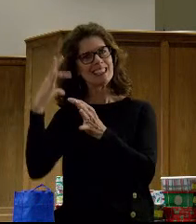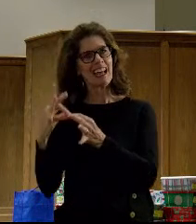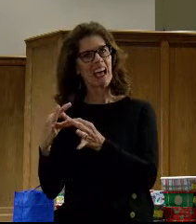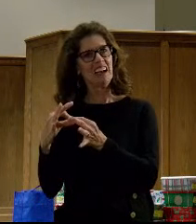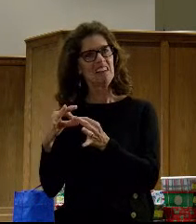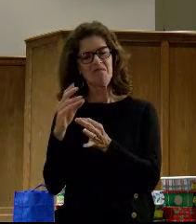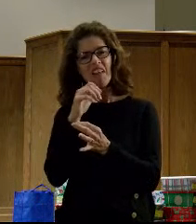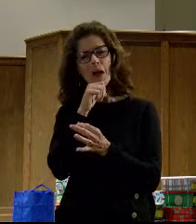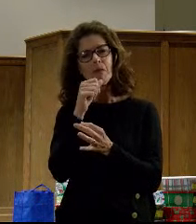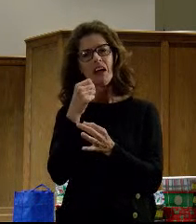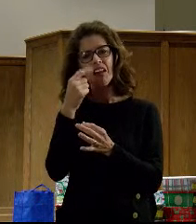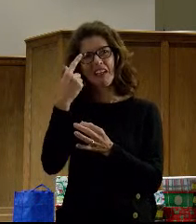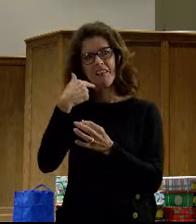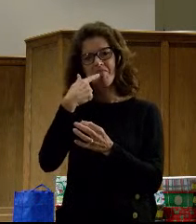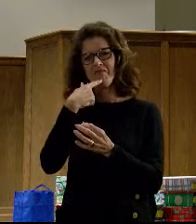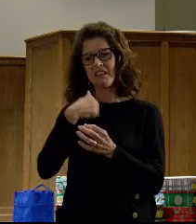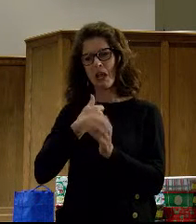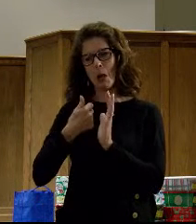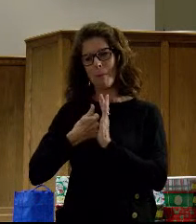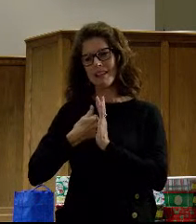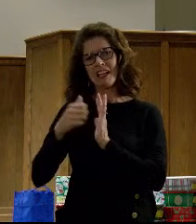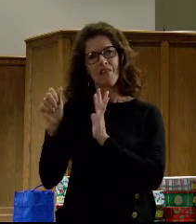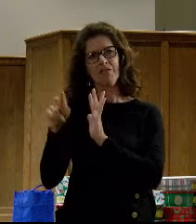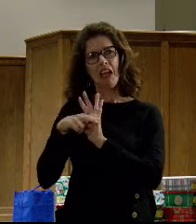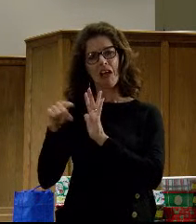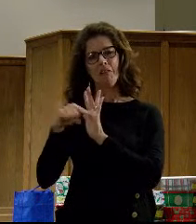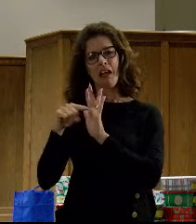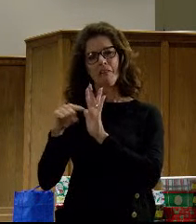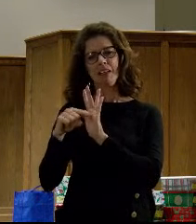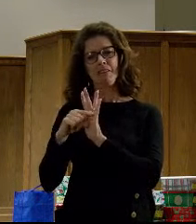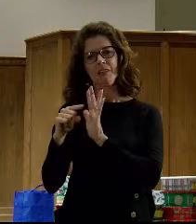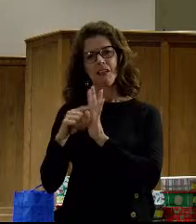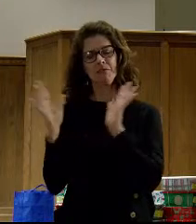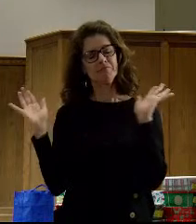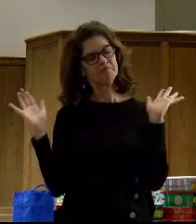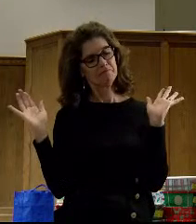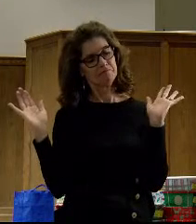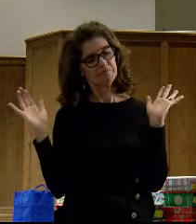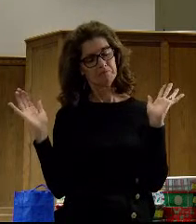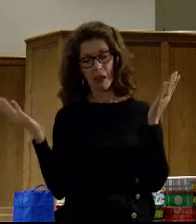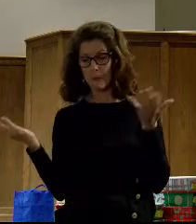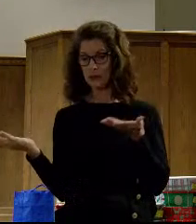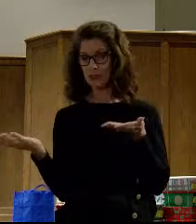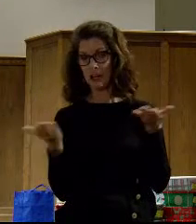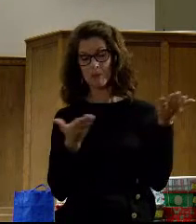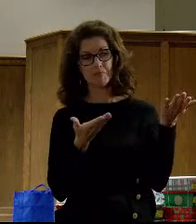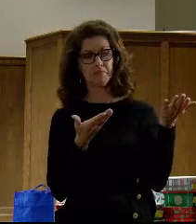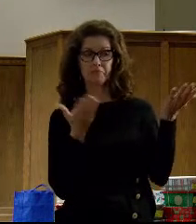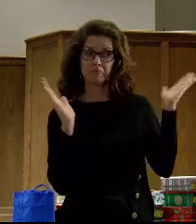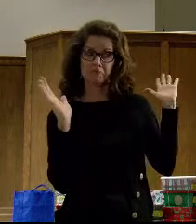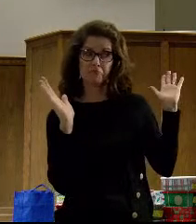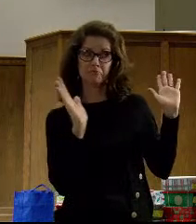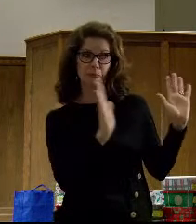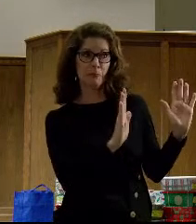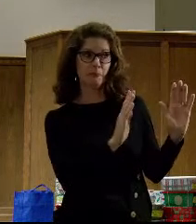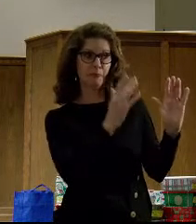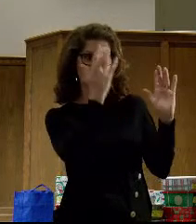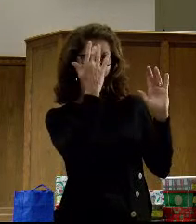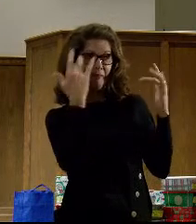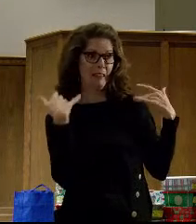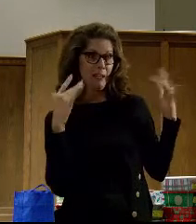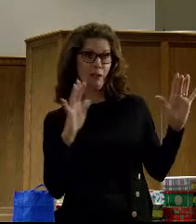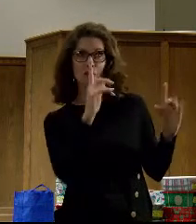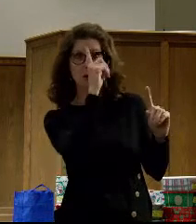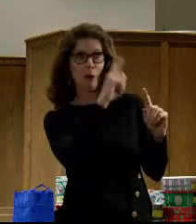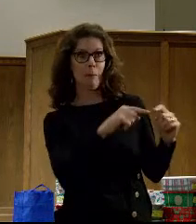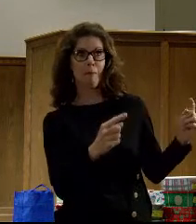head. I'm not going to make it worse than it is. I'm going to give these people the benefit of the doubt. And so what I'm saying is that if you can do that, if you can learn this, to practice